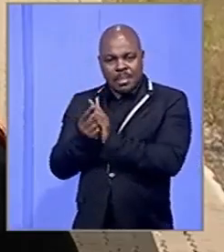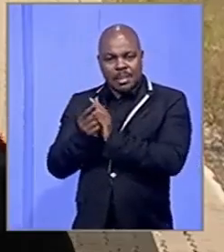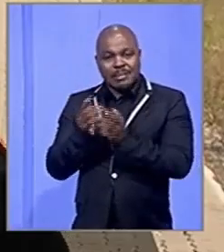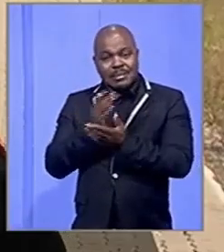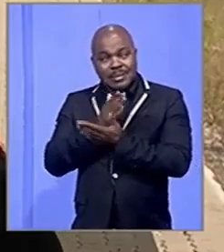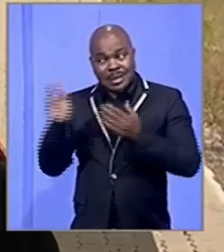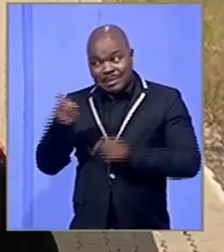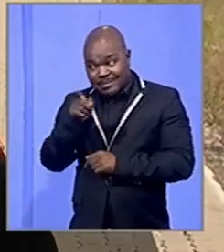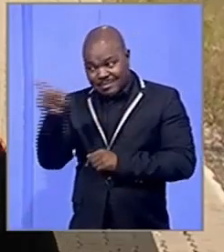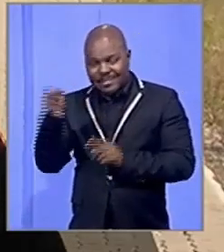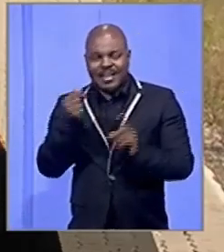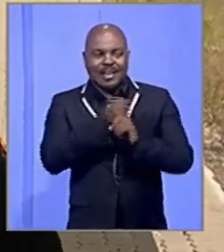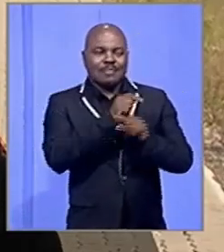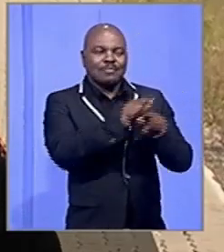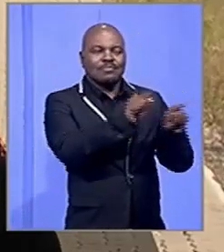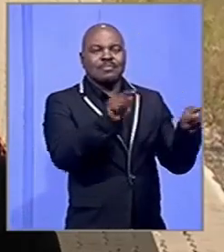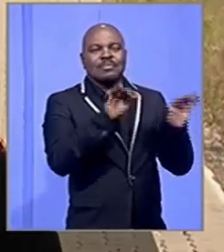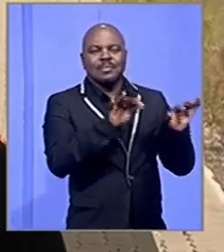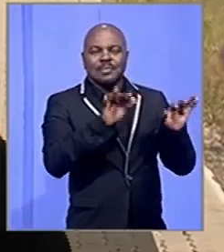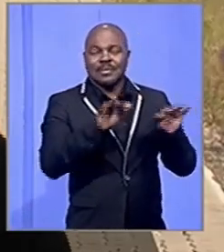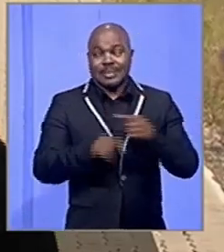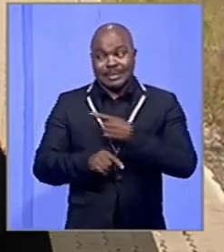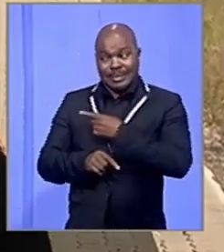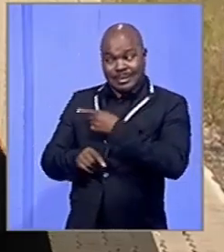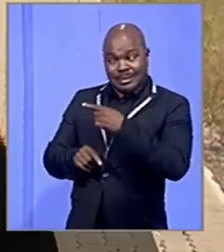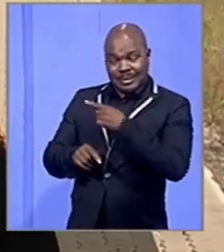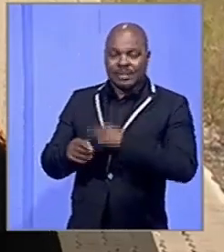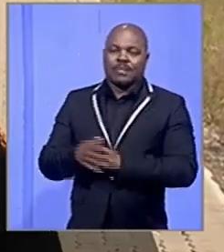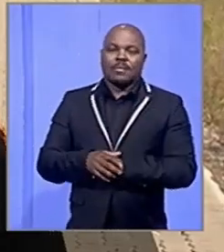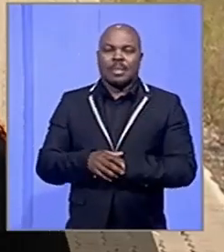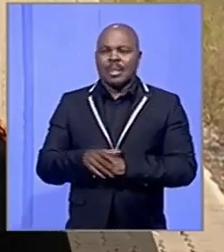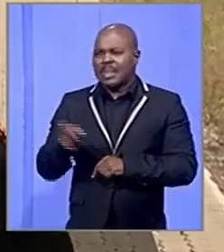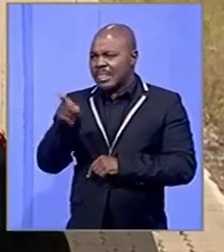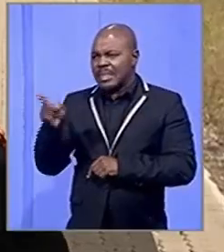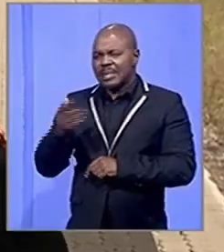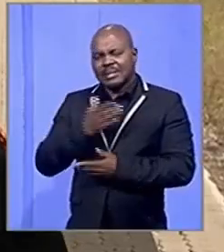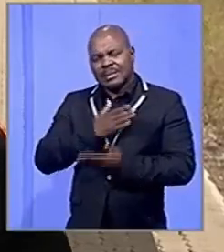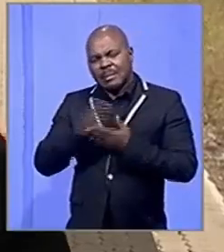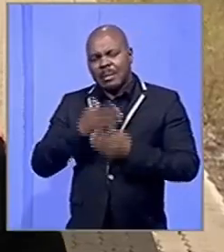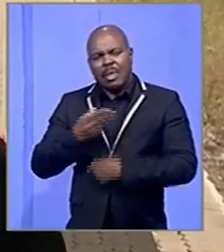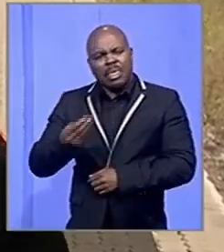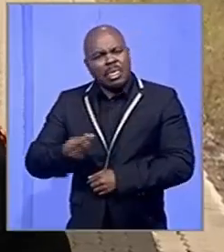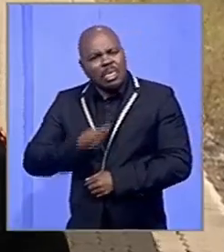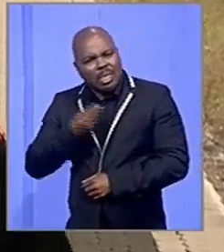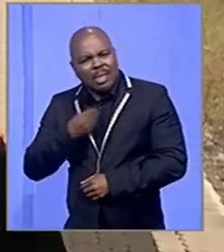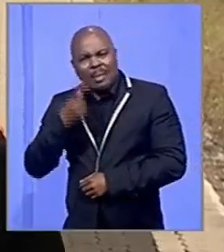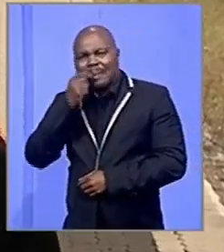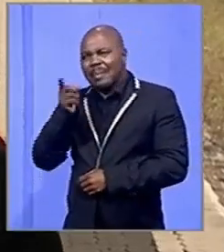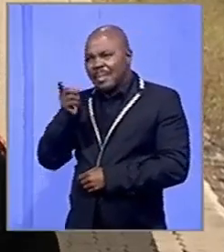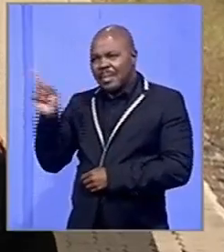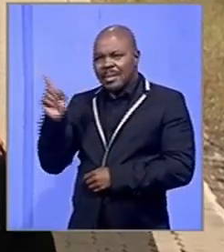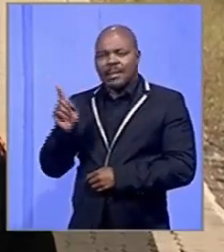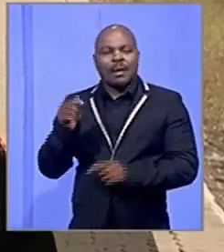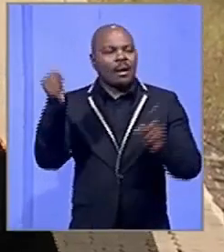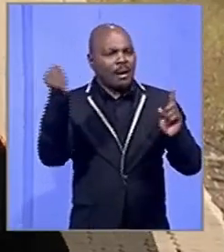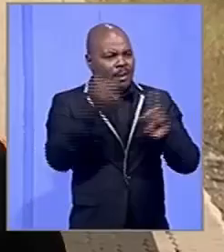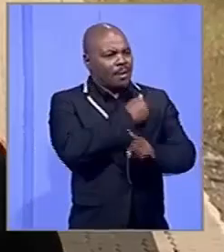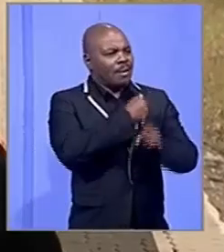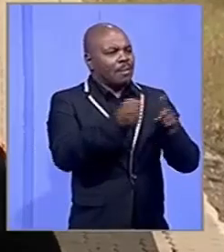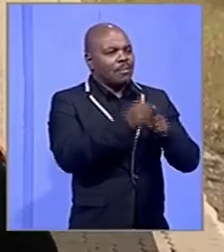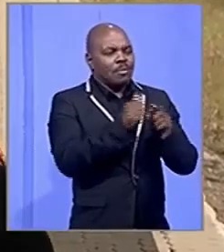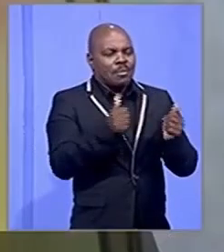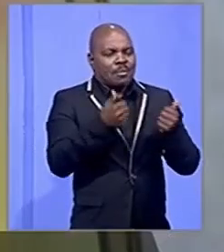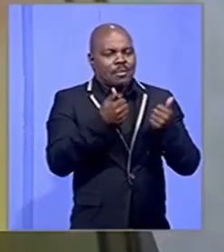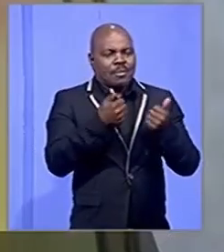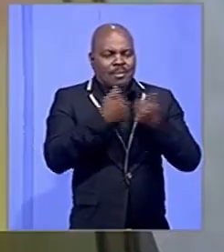bona ke ba hlekefetsi ba bang ba bona ke bana ba banyane dilemong young men ba hlekefetsang